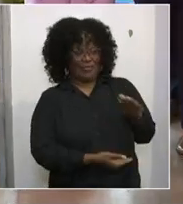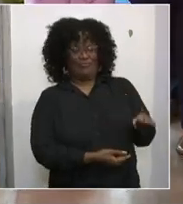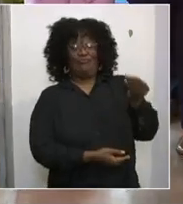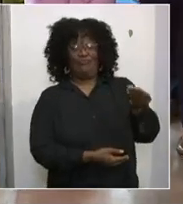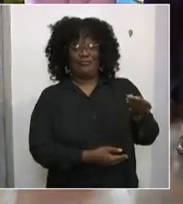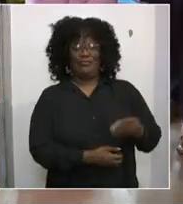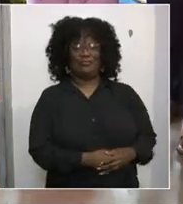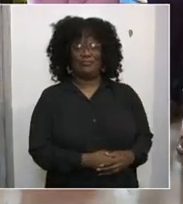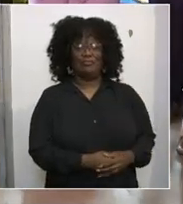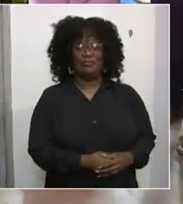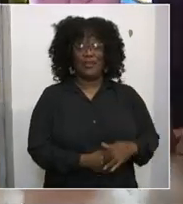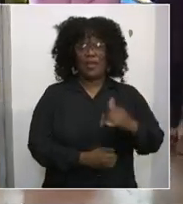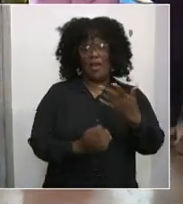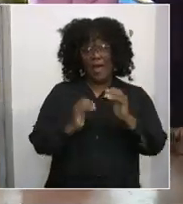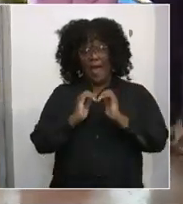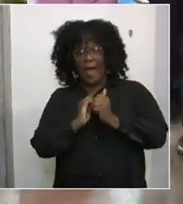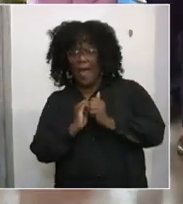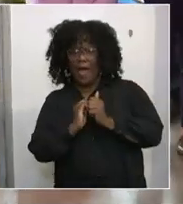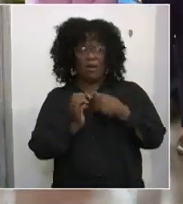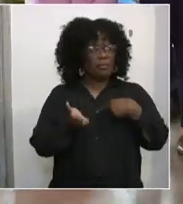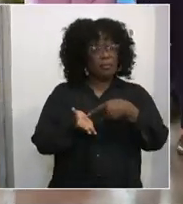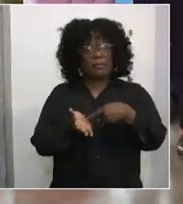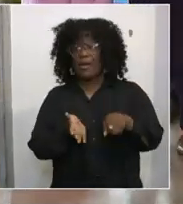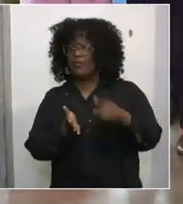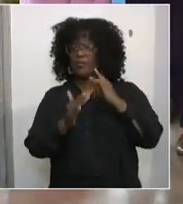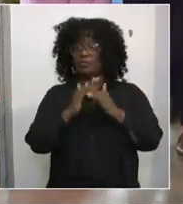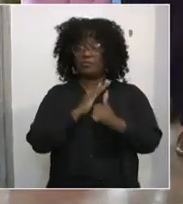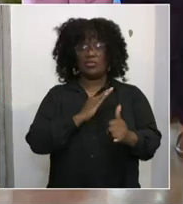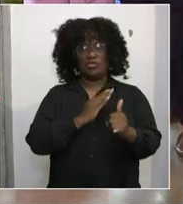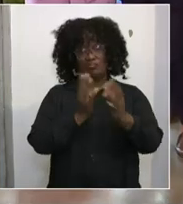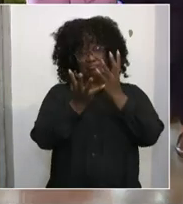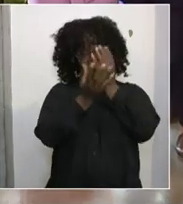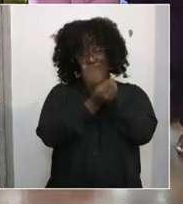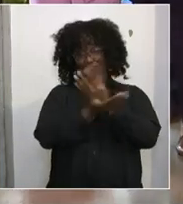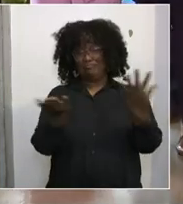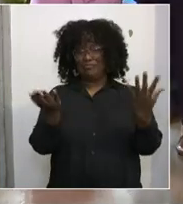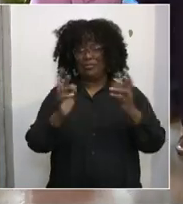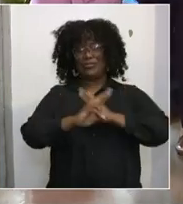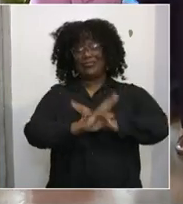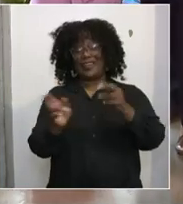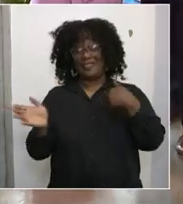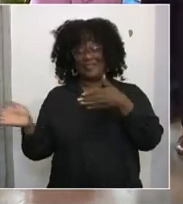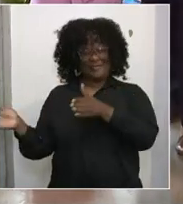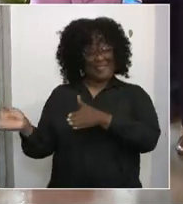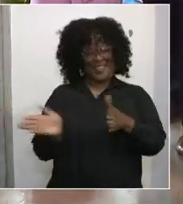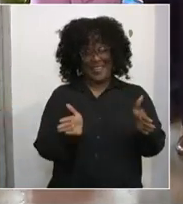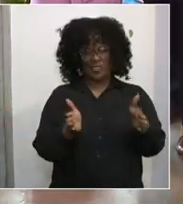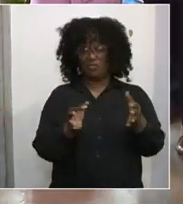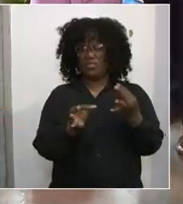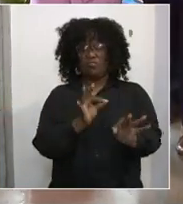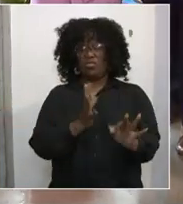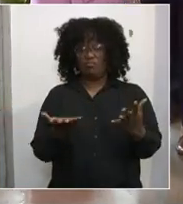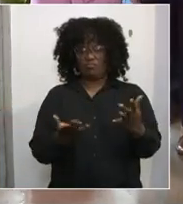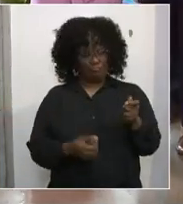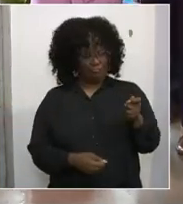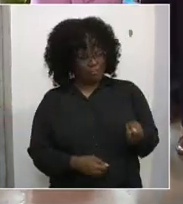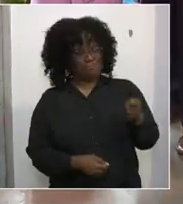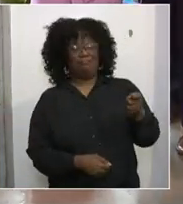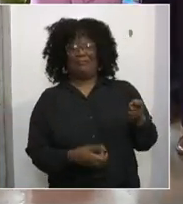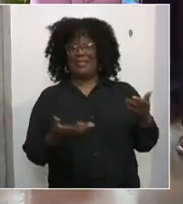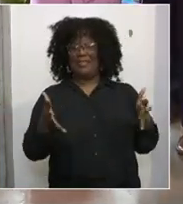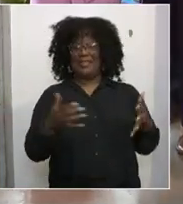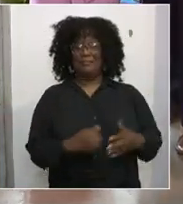over. You can use your credit card. But for residents and visitors coming to Pride, I want to thank